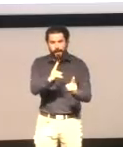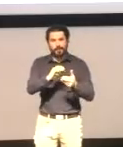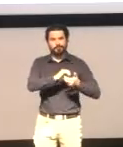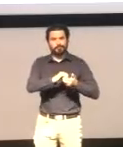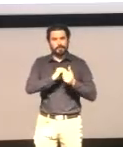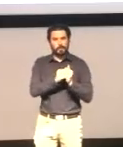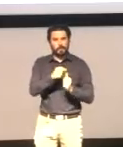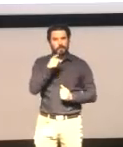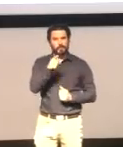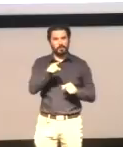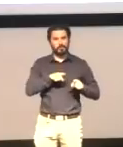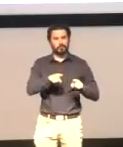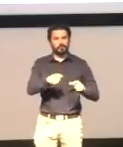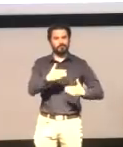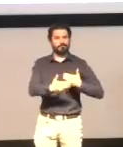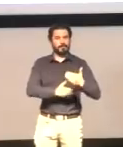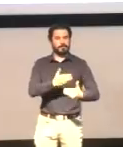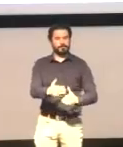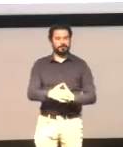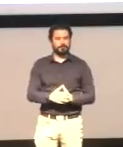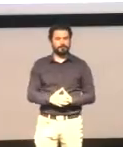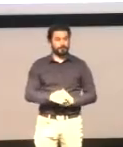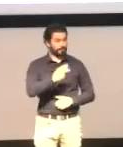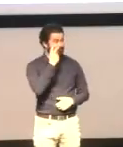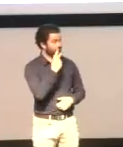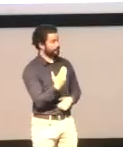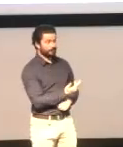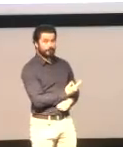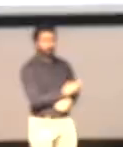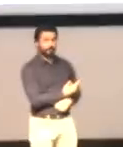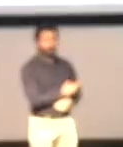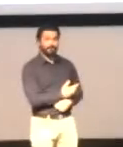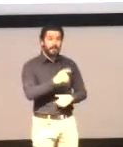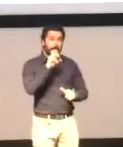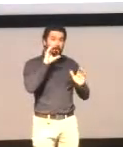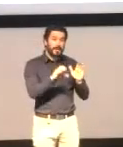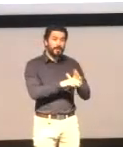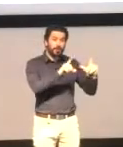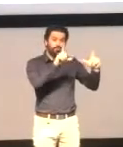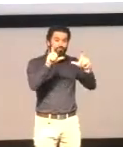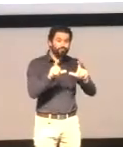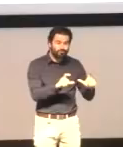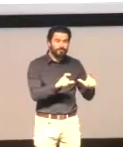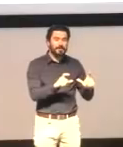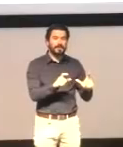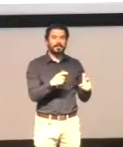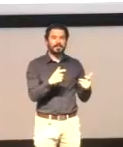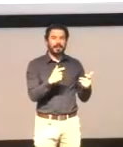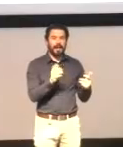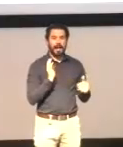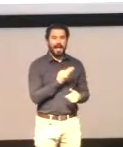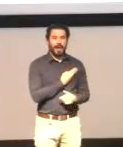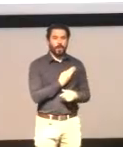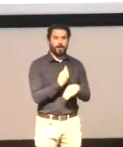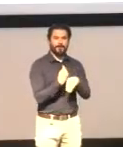you throughout this process. And what you can see here are screenshots of a number of our